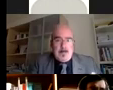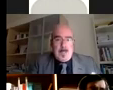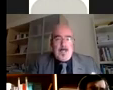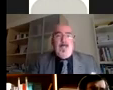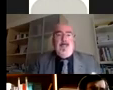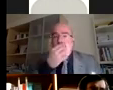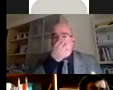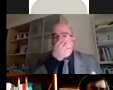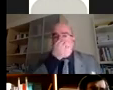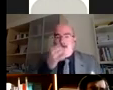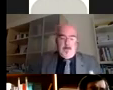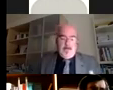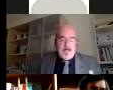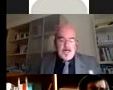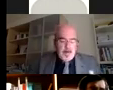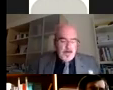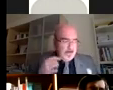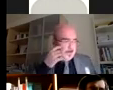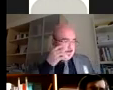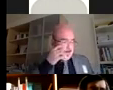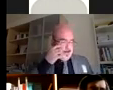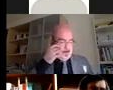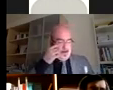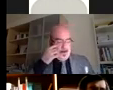Let me skip to the third point,